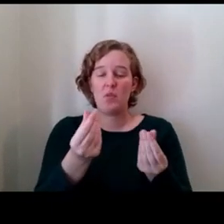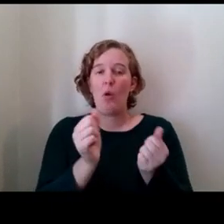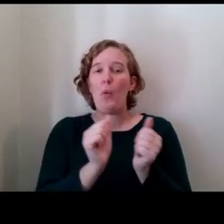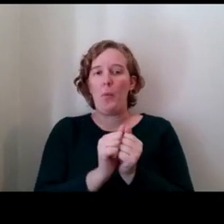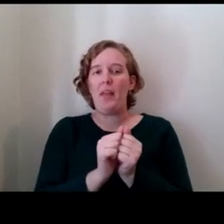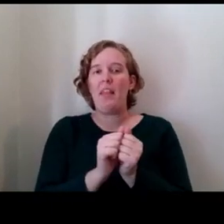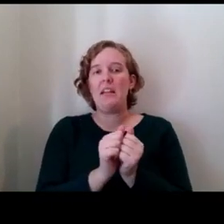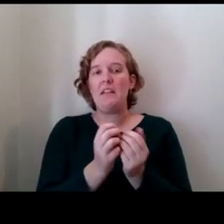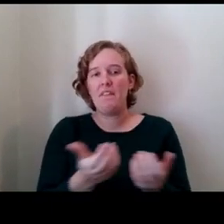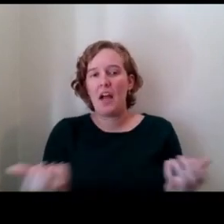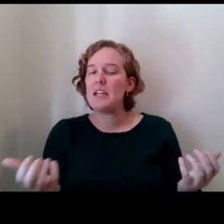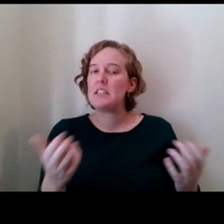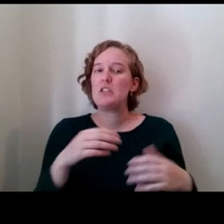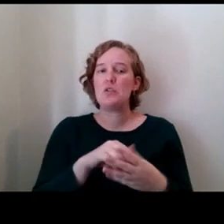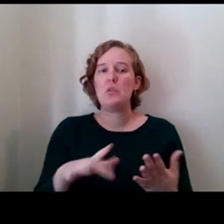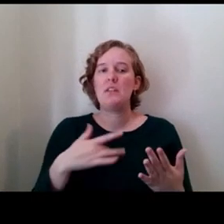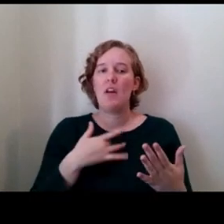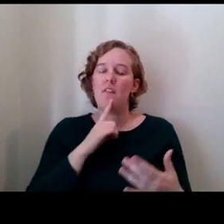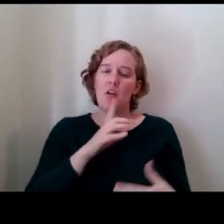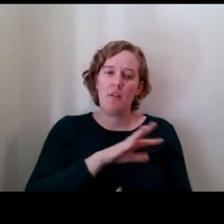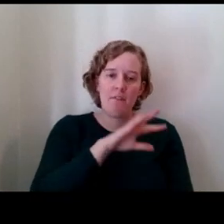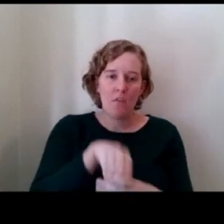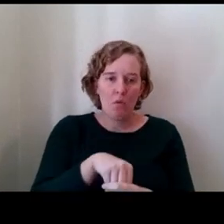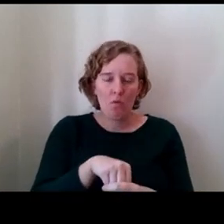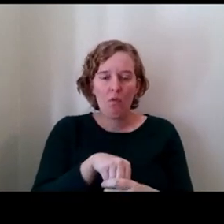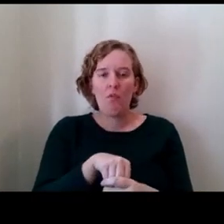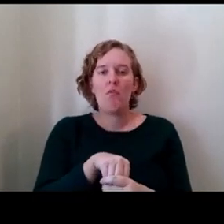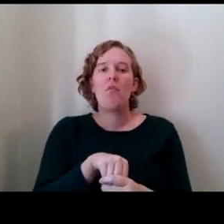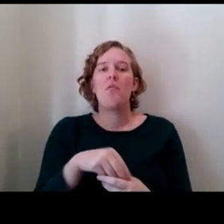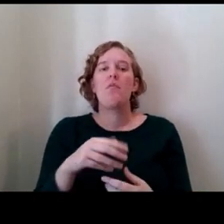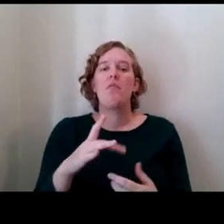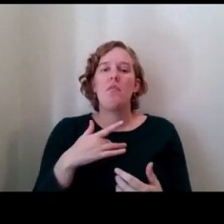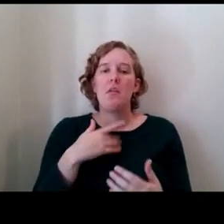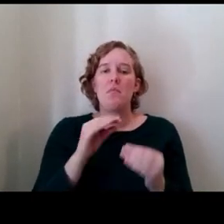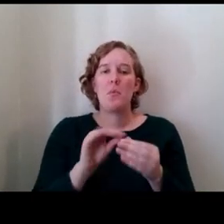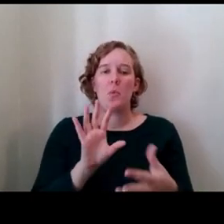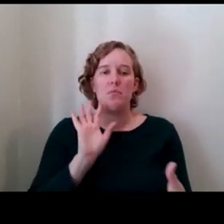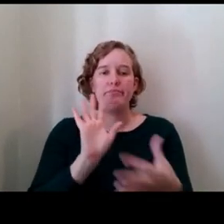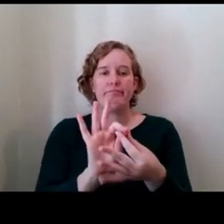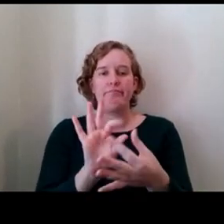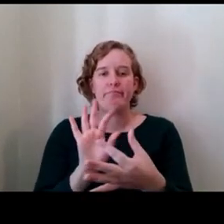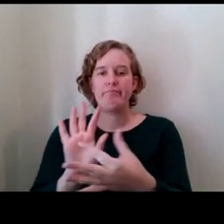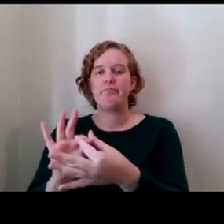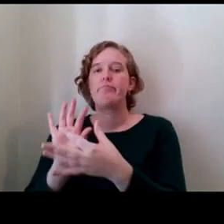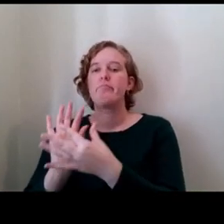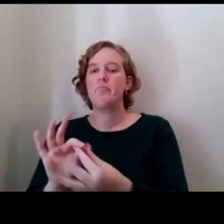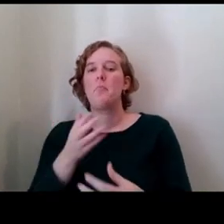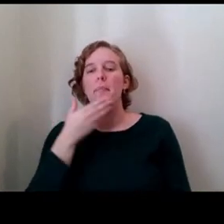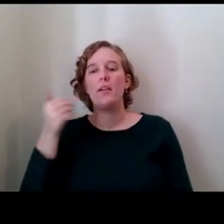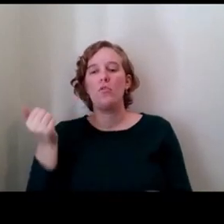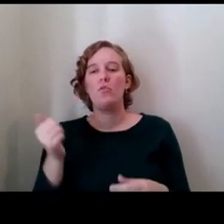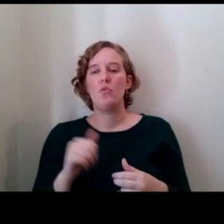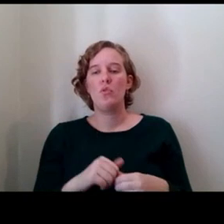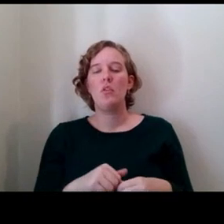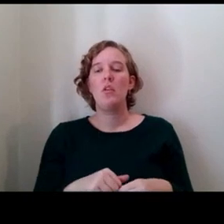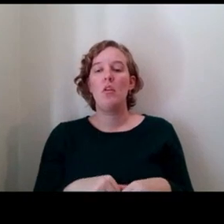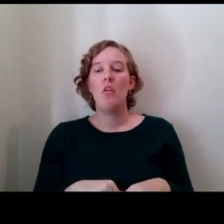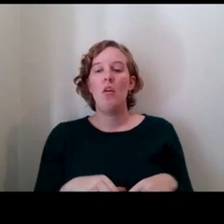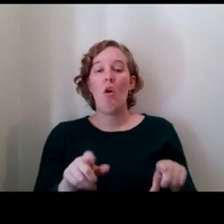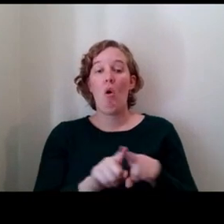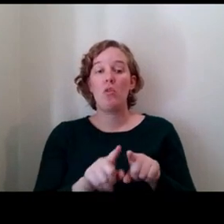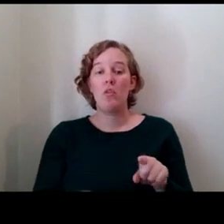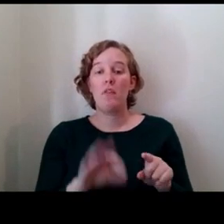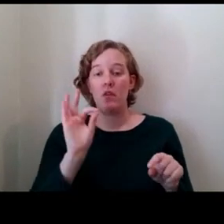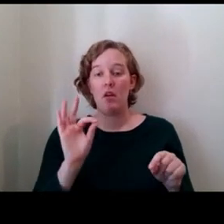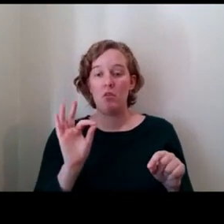very engaging, and it helps them make connections. And also, we found that there was a